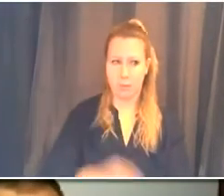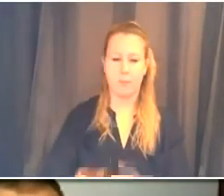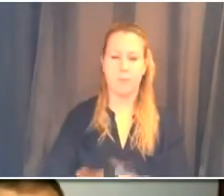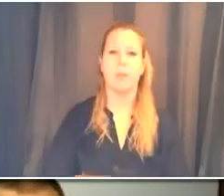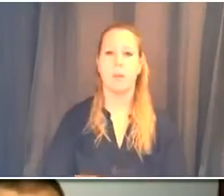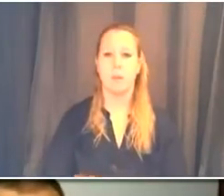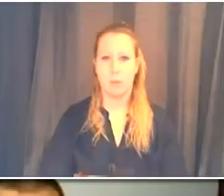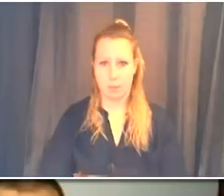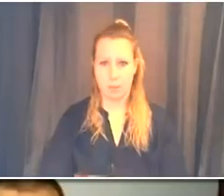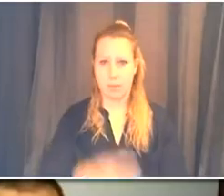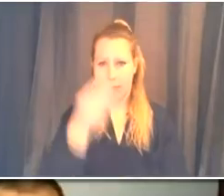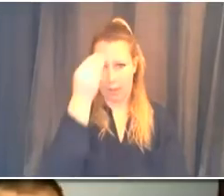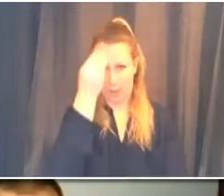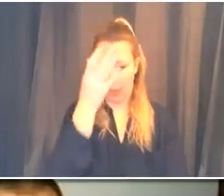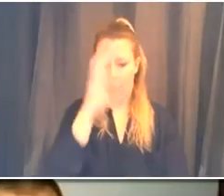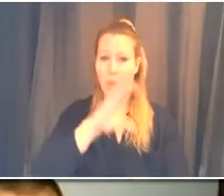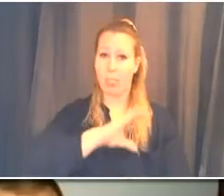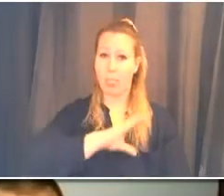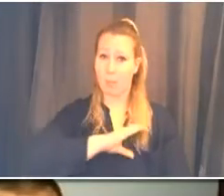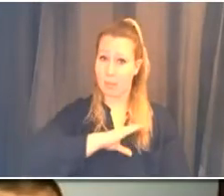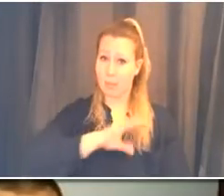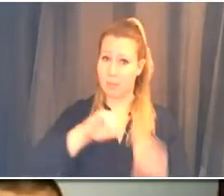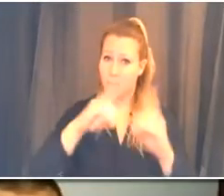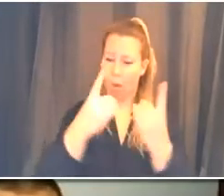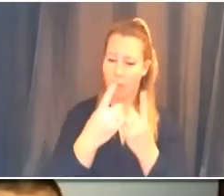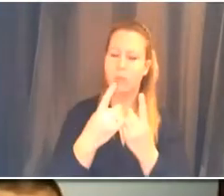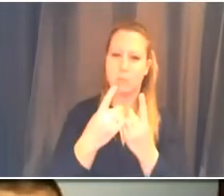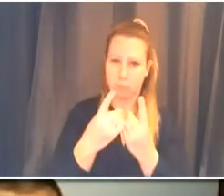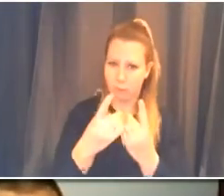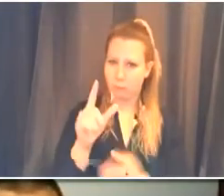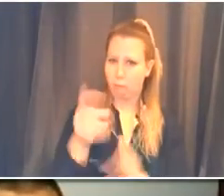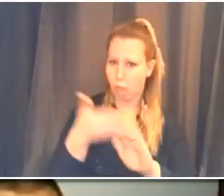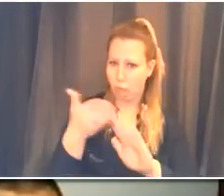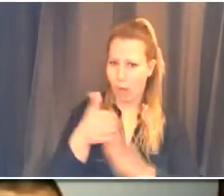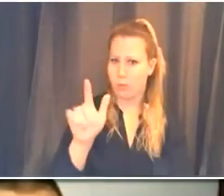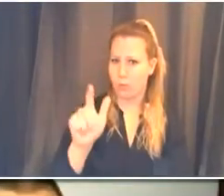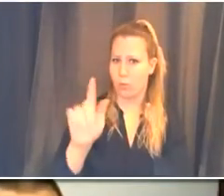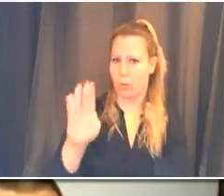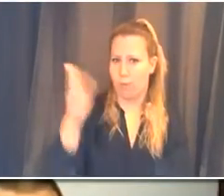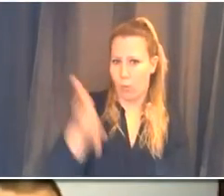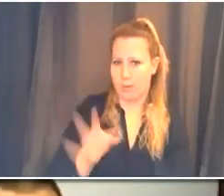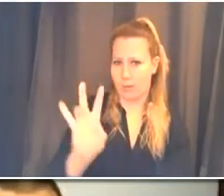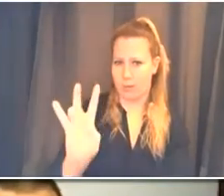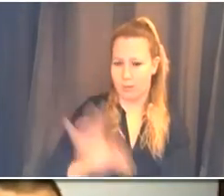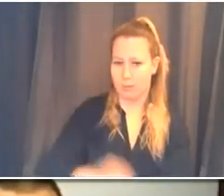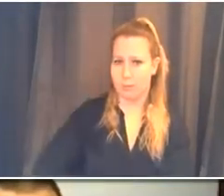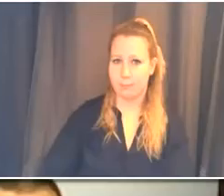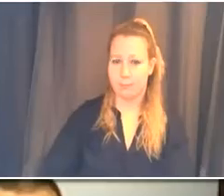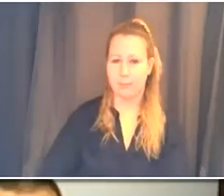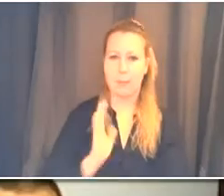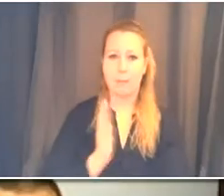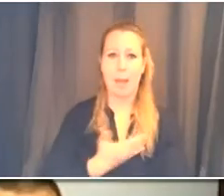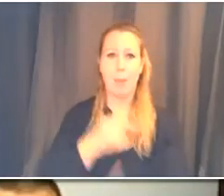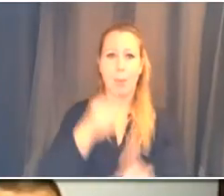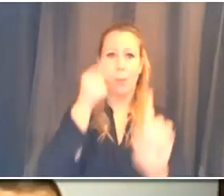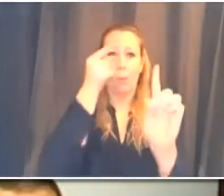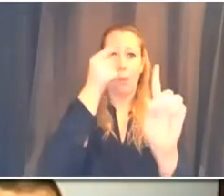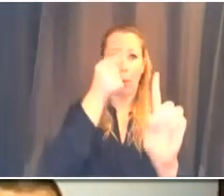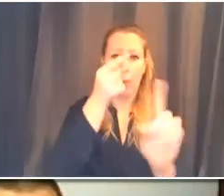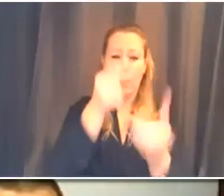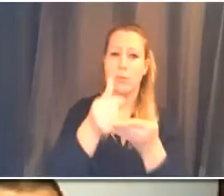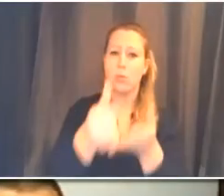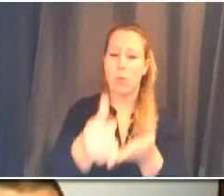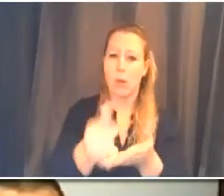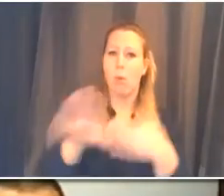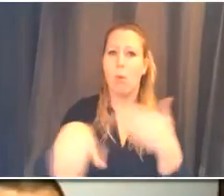247 what if I'm in a very deep sleep and I don't hear it go off or I put it on mute uh mute or vibrate and I don't hear it you know we we